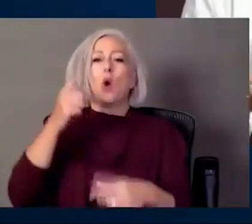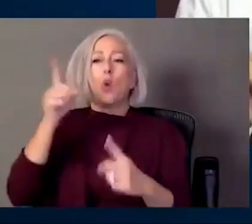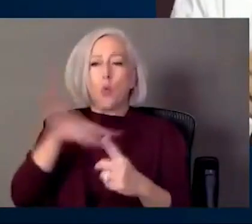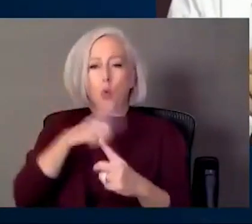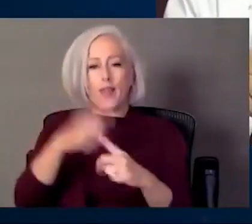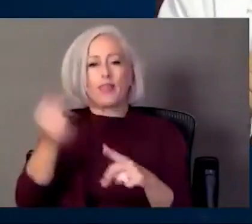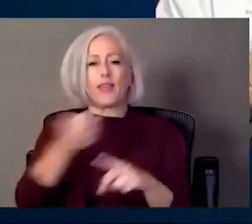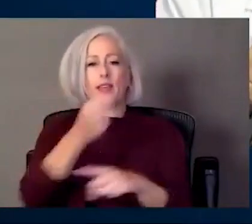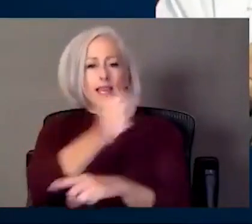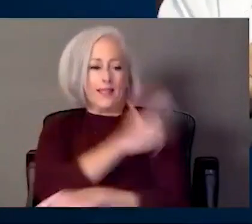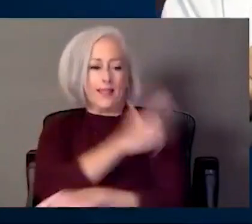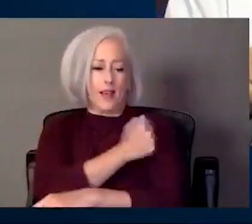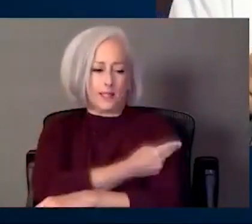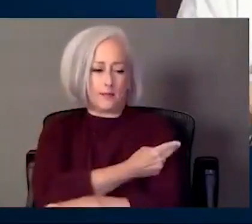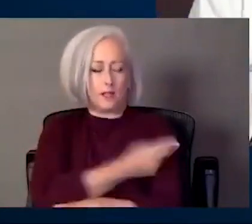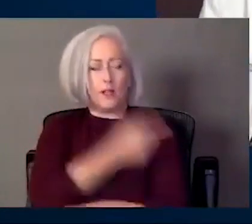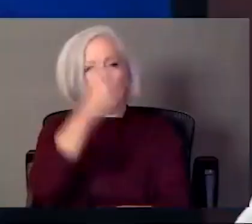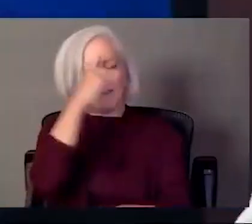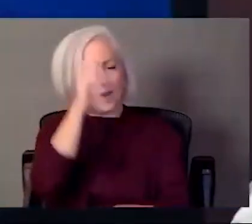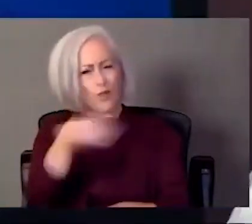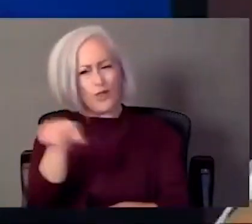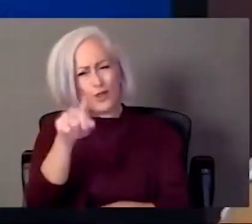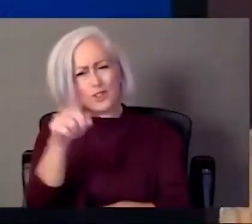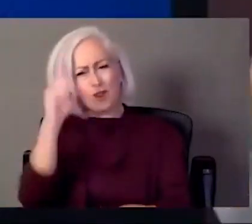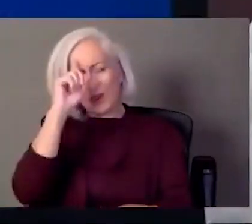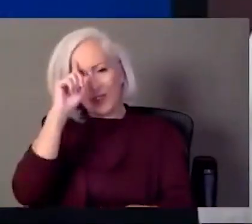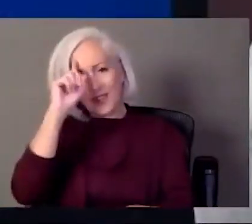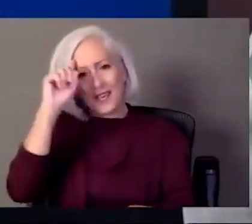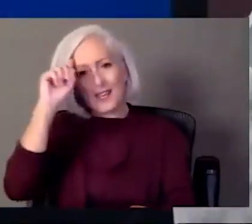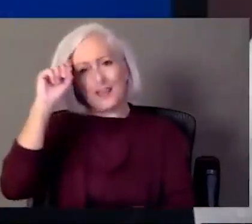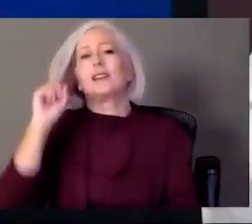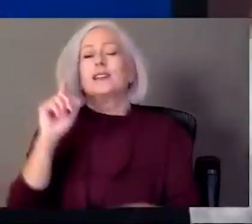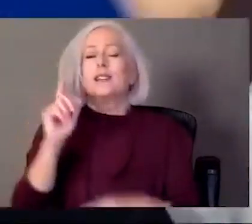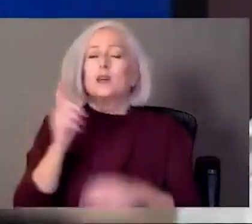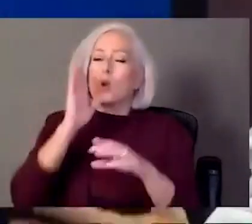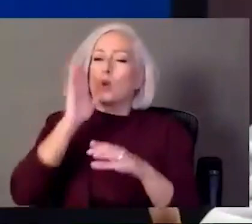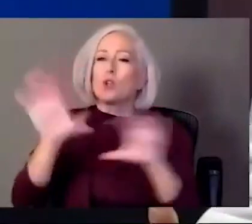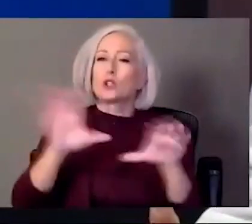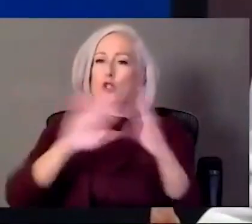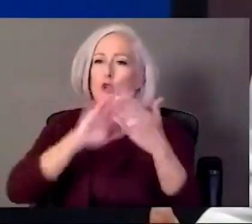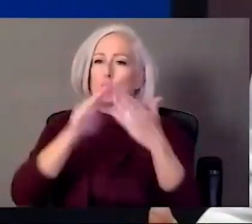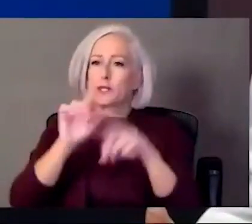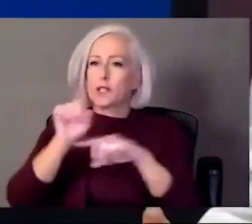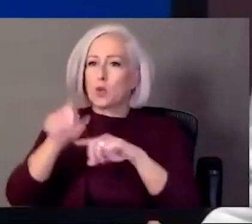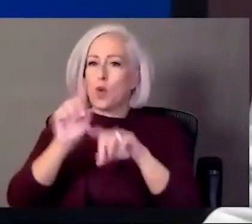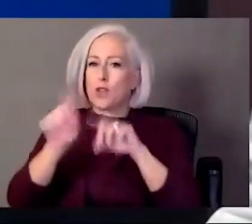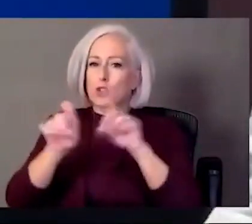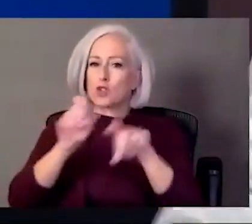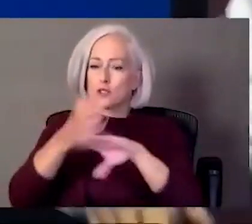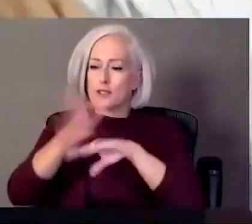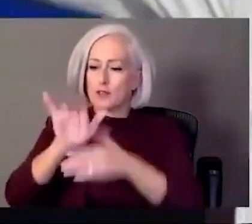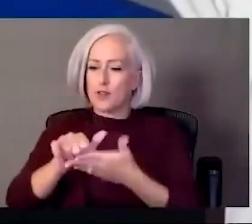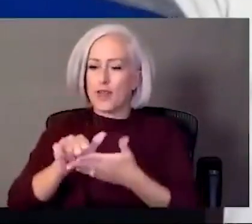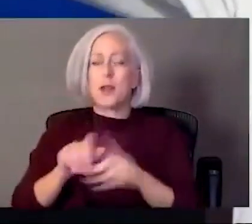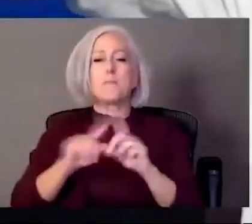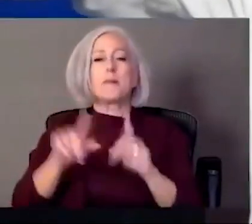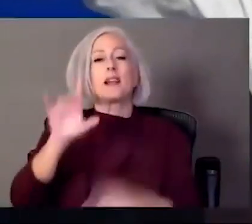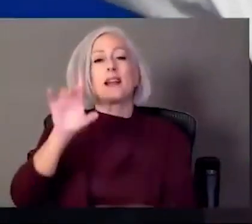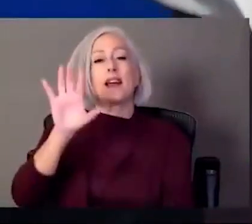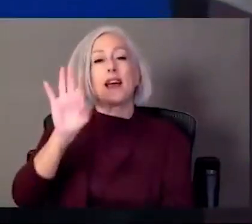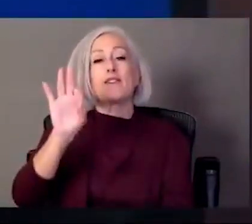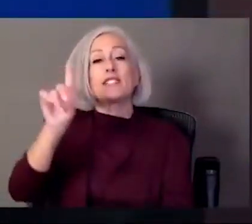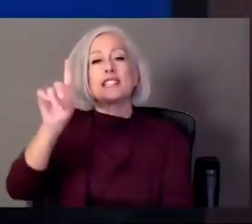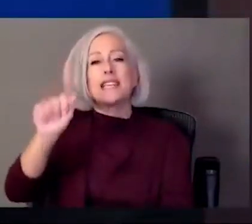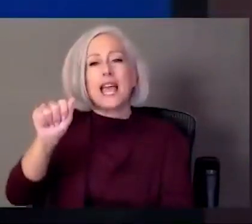you who think that, and we're going to get to our community questions right after this, but I want to explain something about how the Food and Drug Administration works. So imagine, this is my